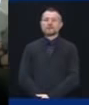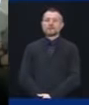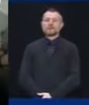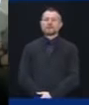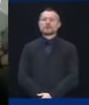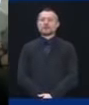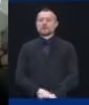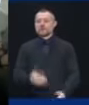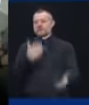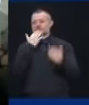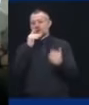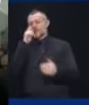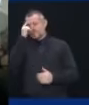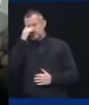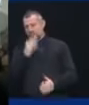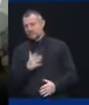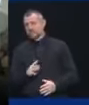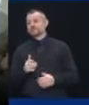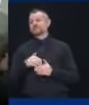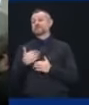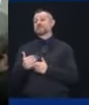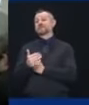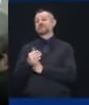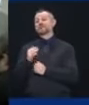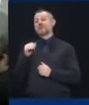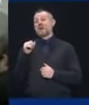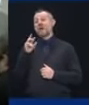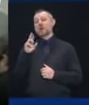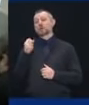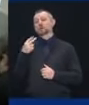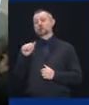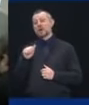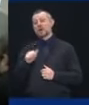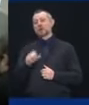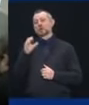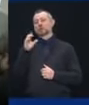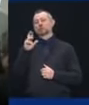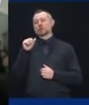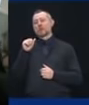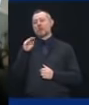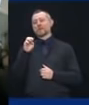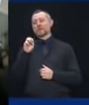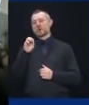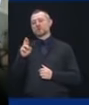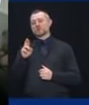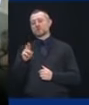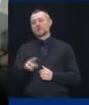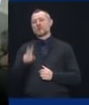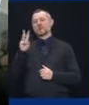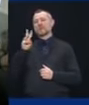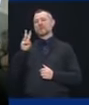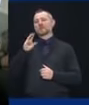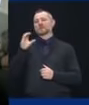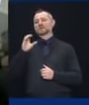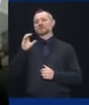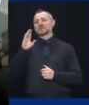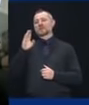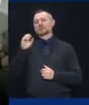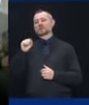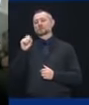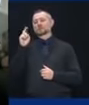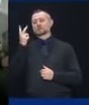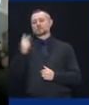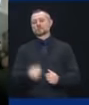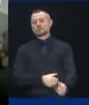Thank you, Governor. Next up is Marsha Kramer from CBS2. Marsha, your line is now open. Please unmute your